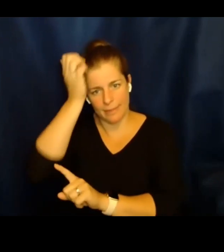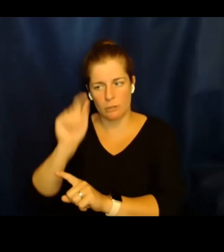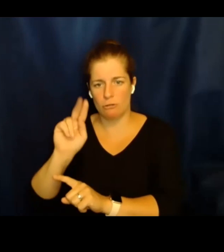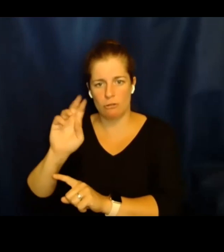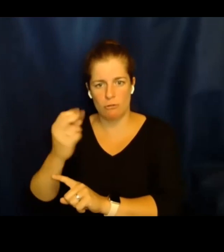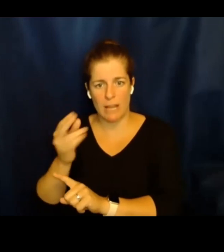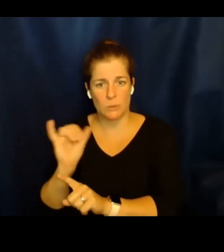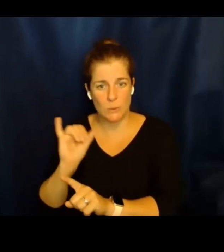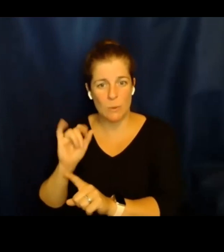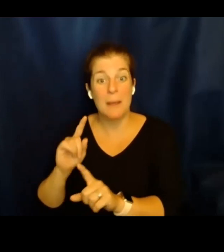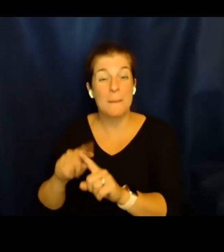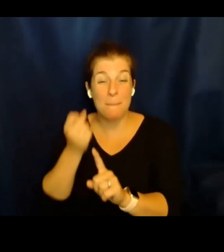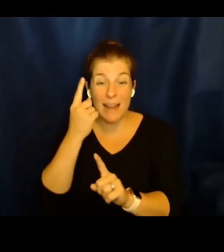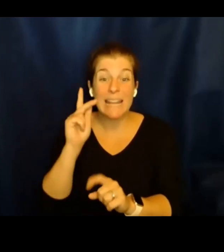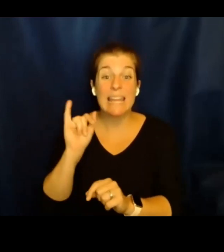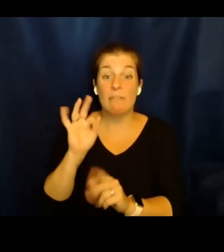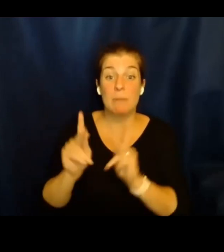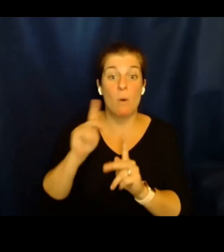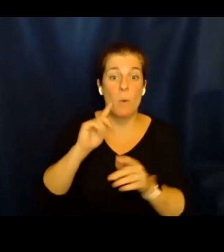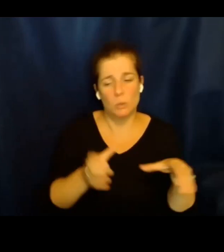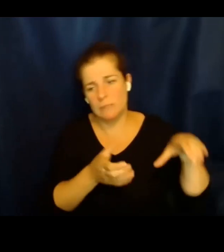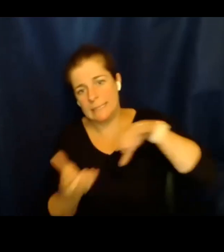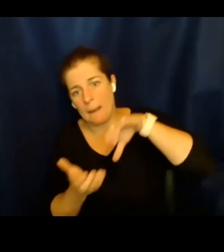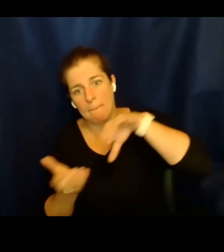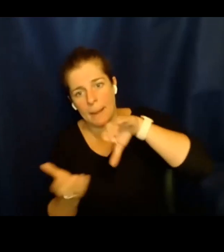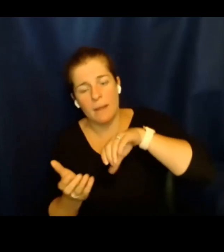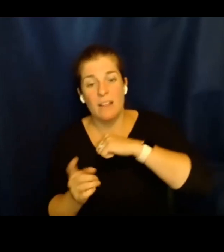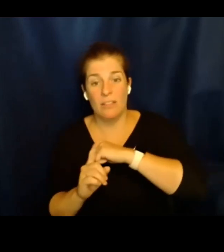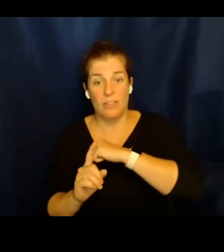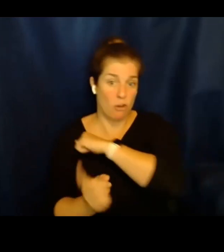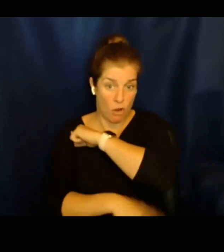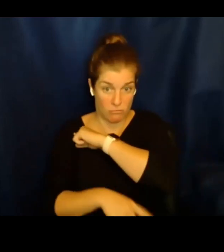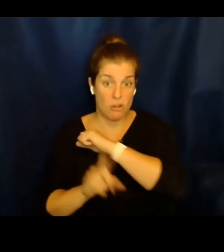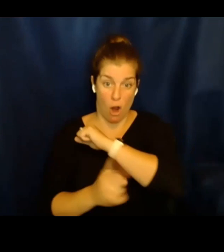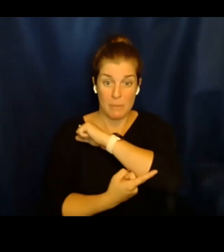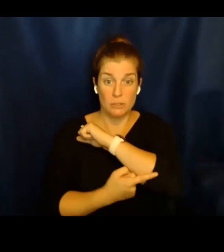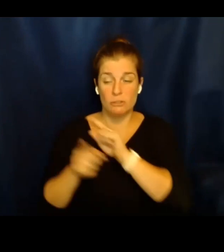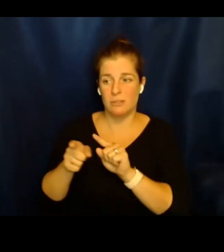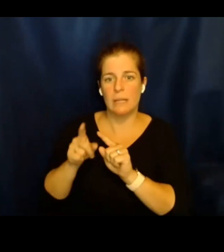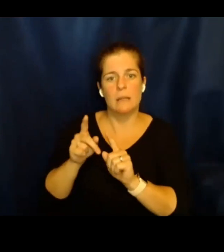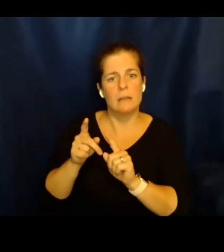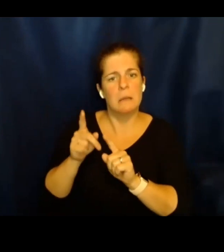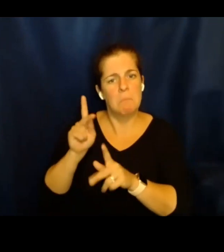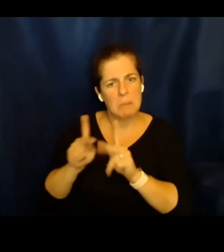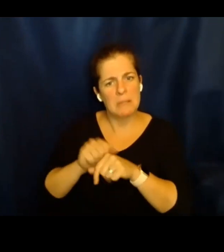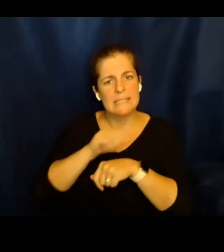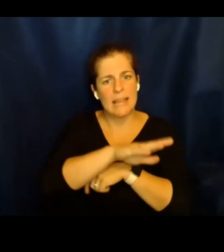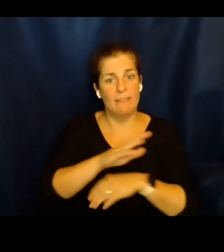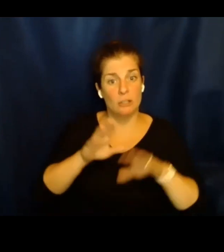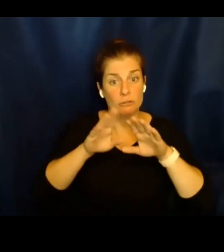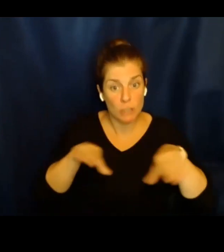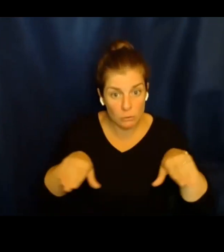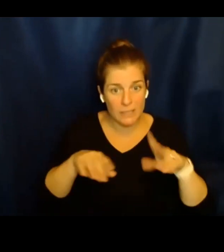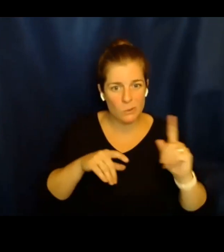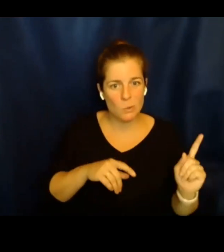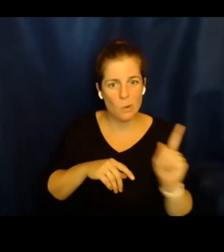could also fall in there, and people regularly send their children to dump the trash in this creek. So we needed to do